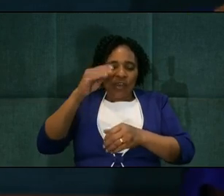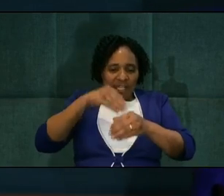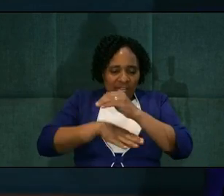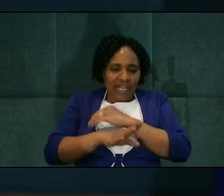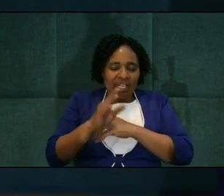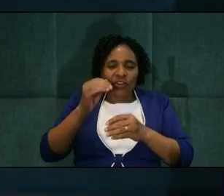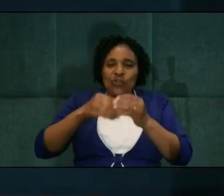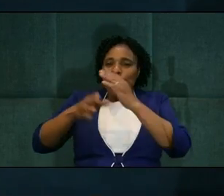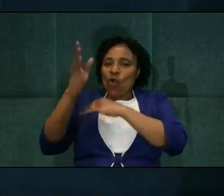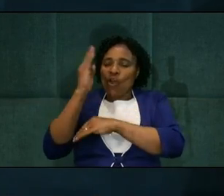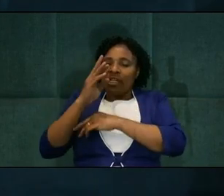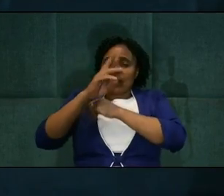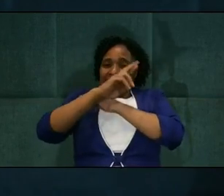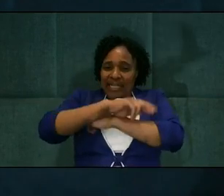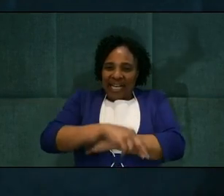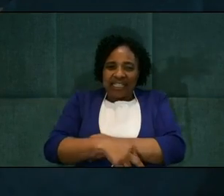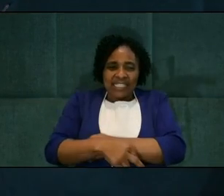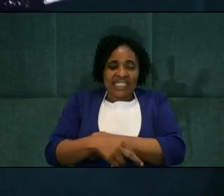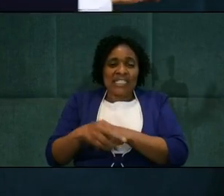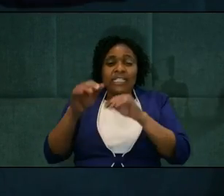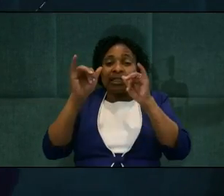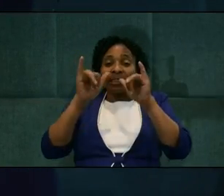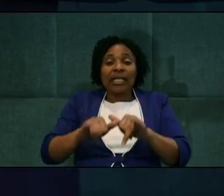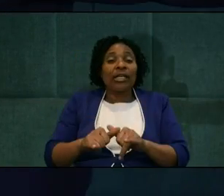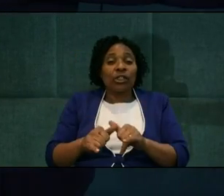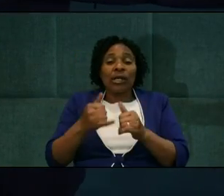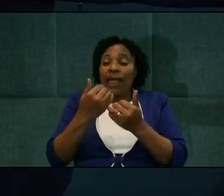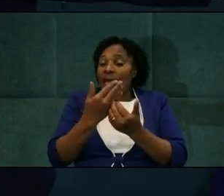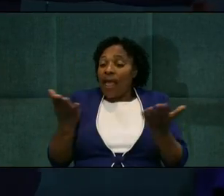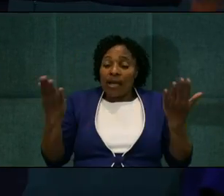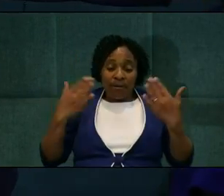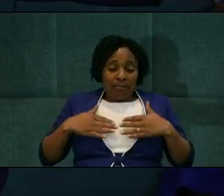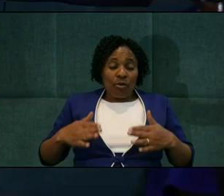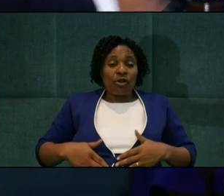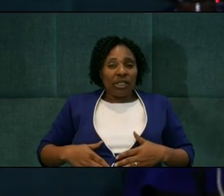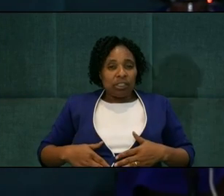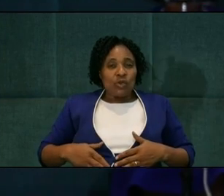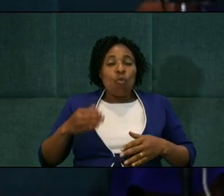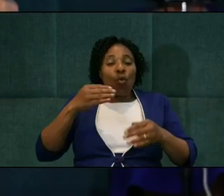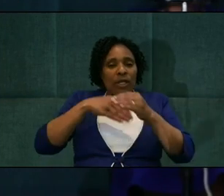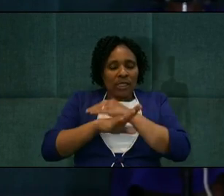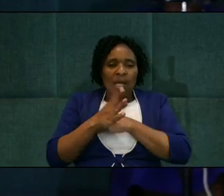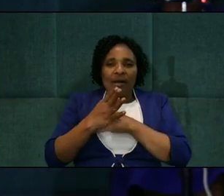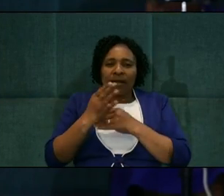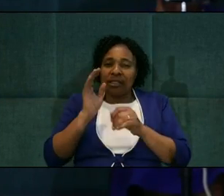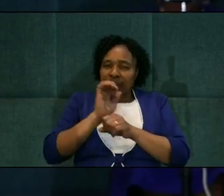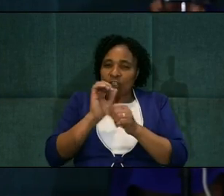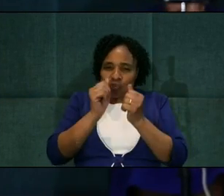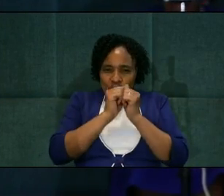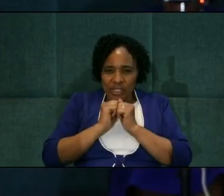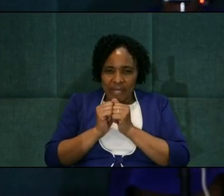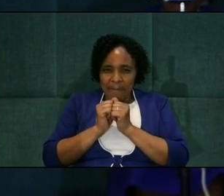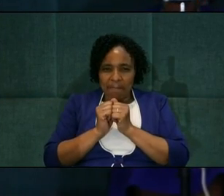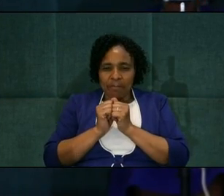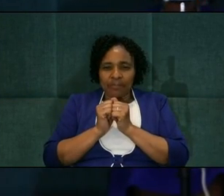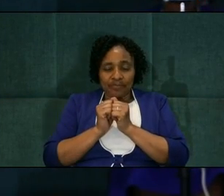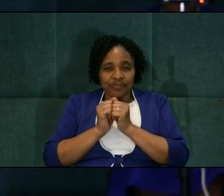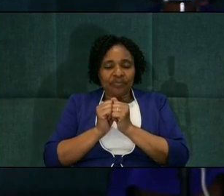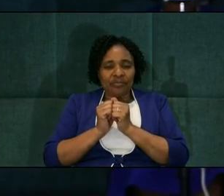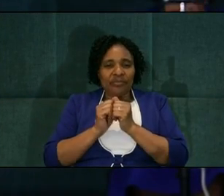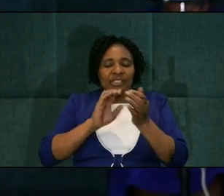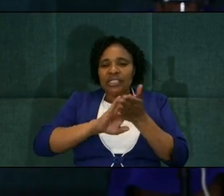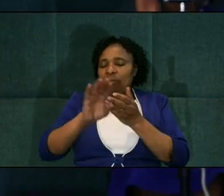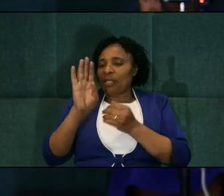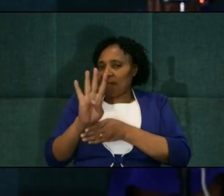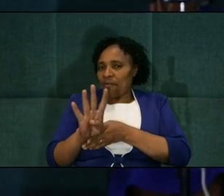God's rest still remain for anybody who wish to enter. Is the church with me? Yeah, I mean, I look at it. I'm in